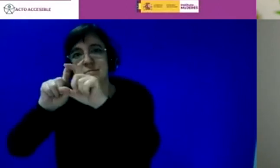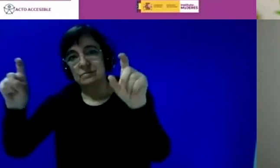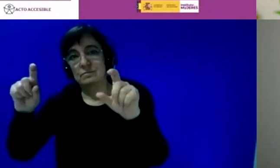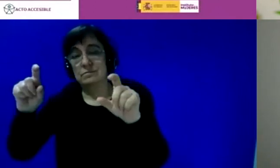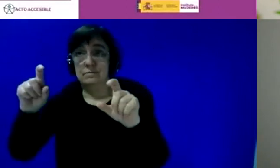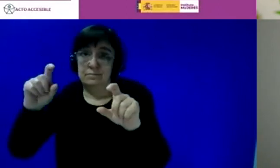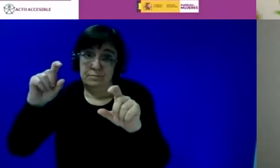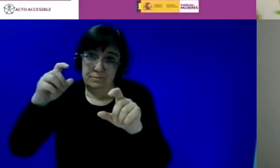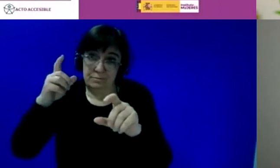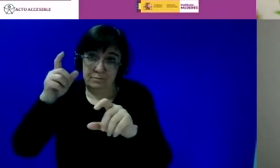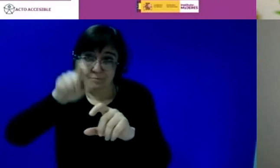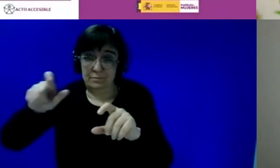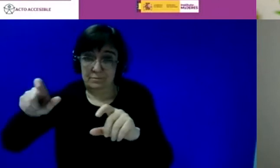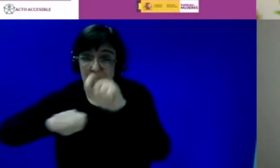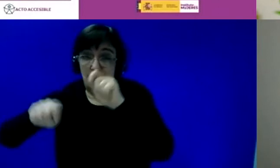able to